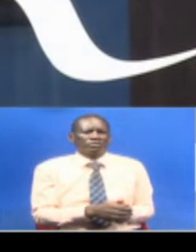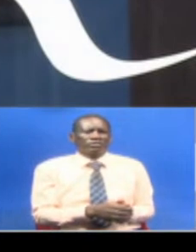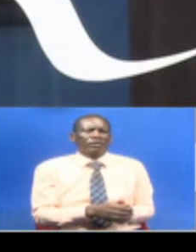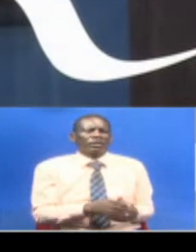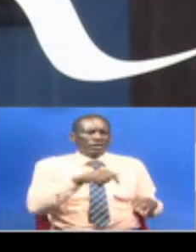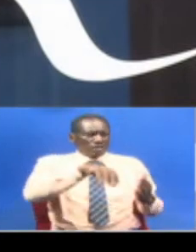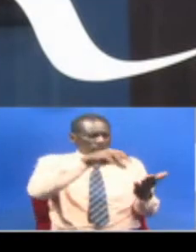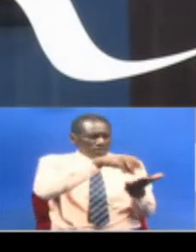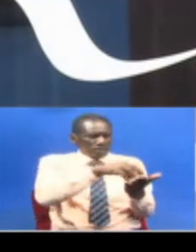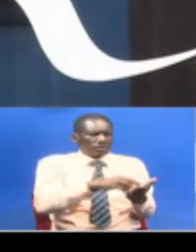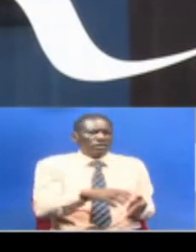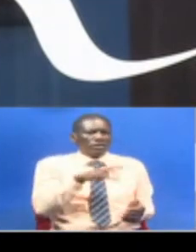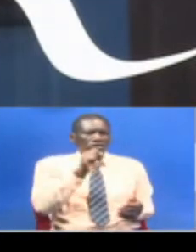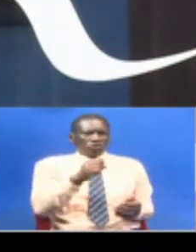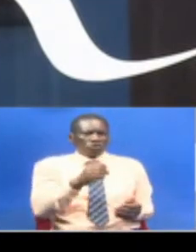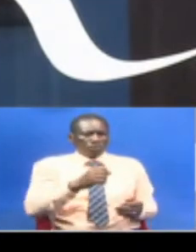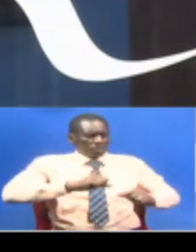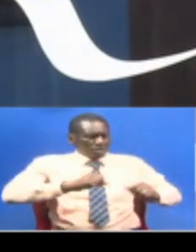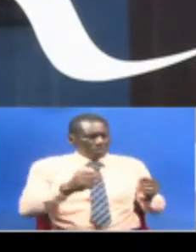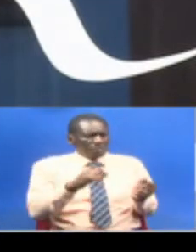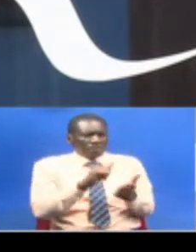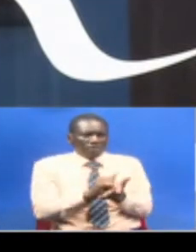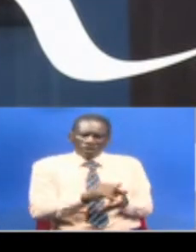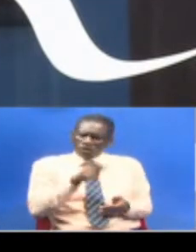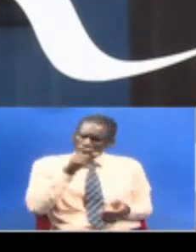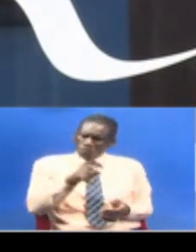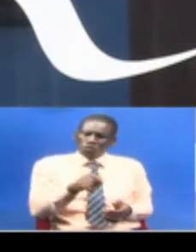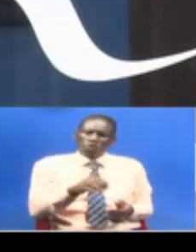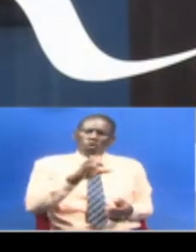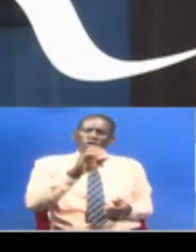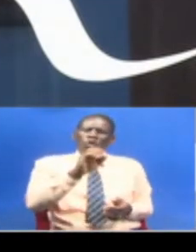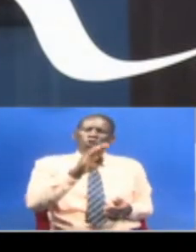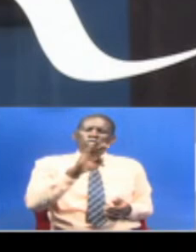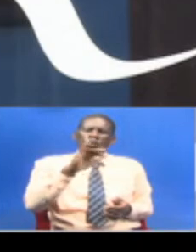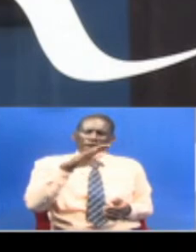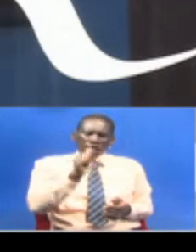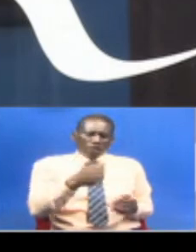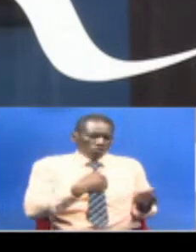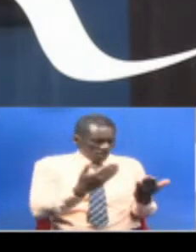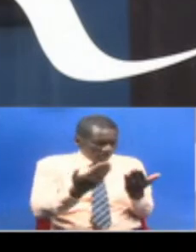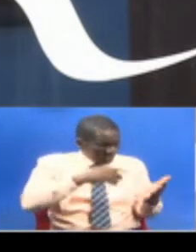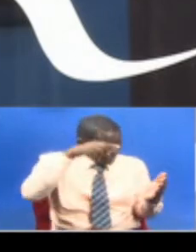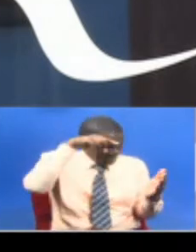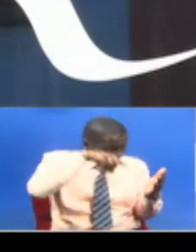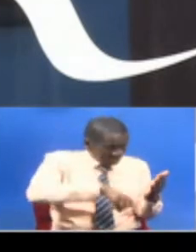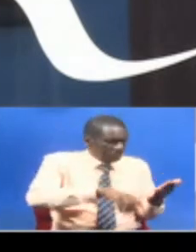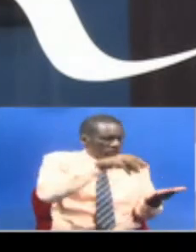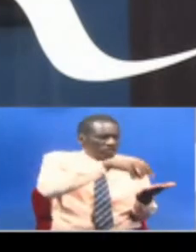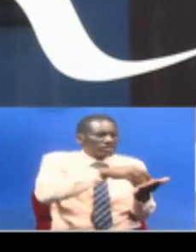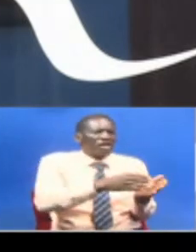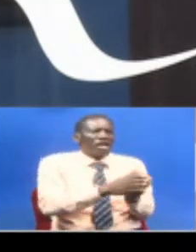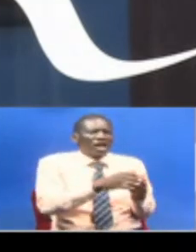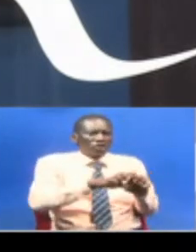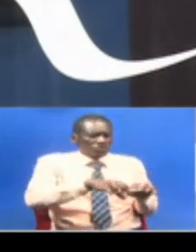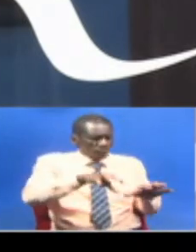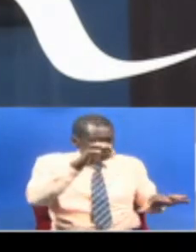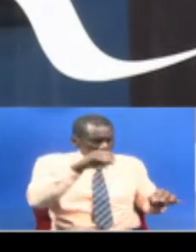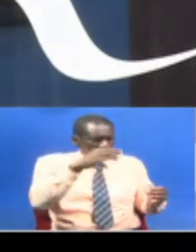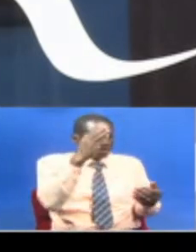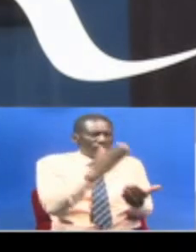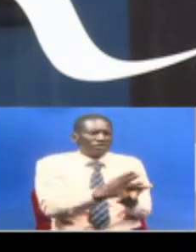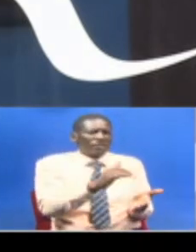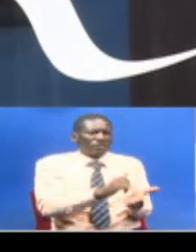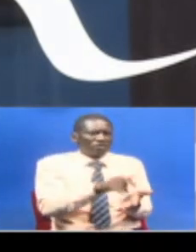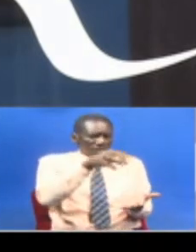case. So I'm quite pleased that you are able to get into that detail and even pin out the fact that this case